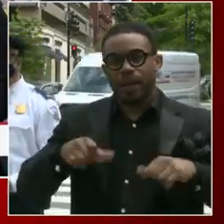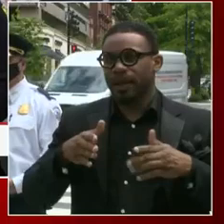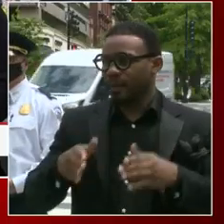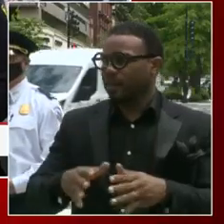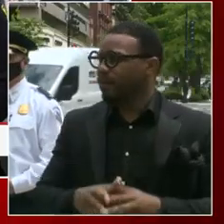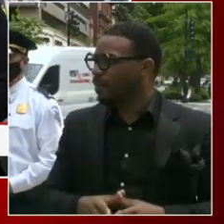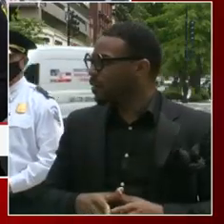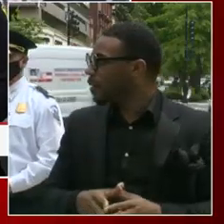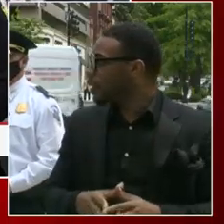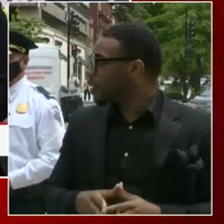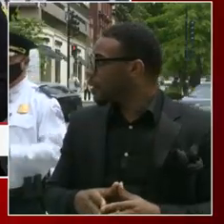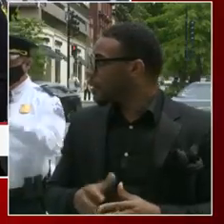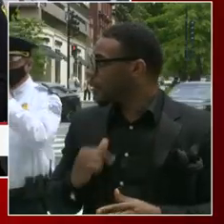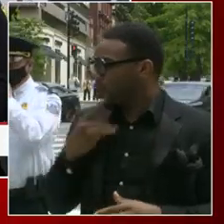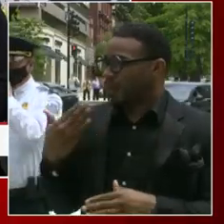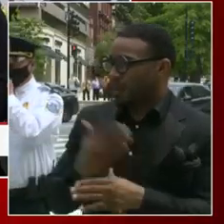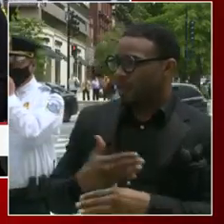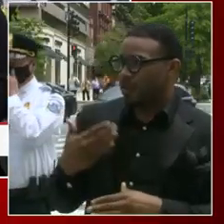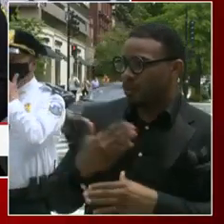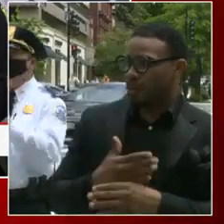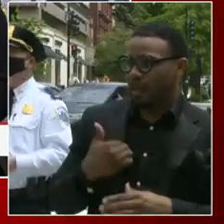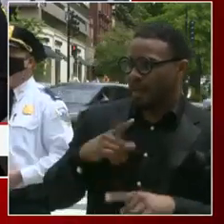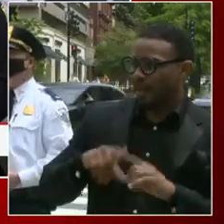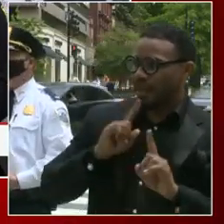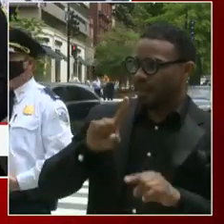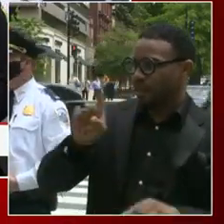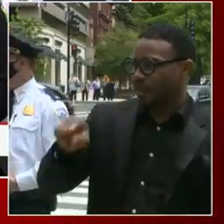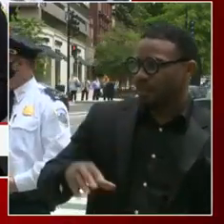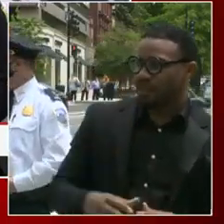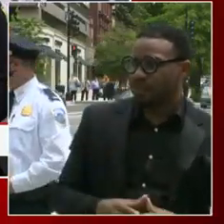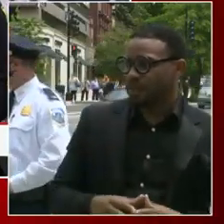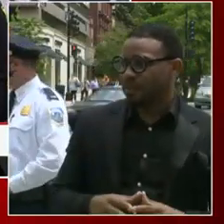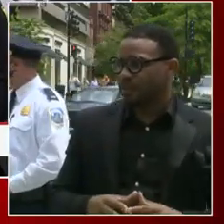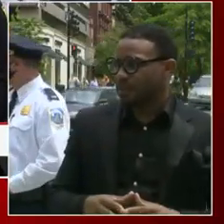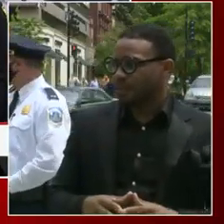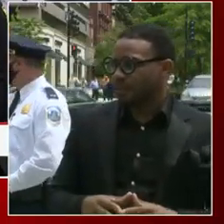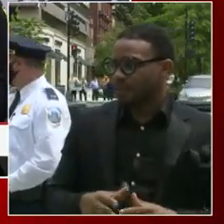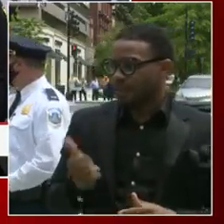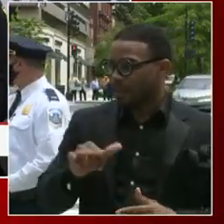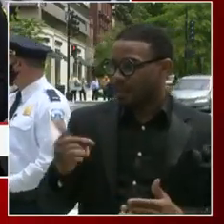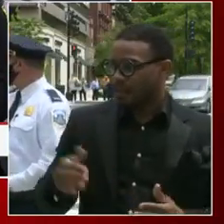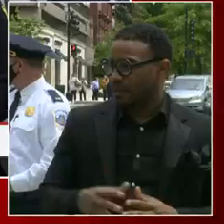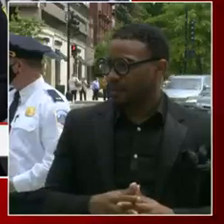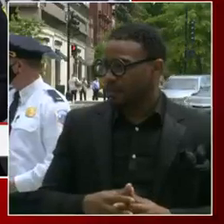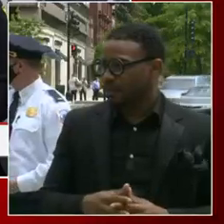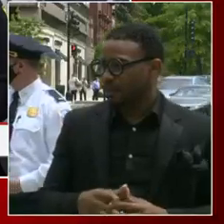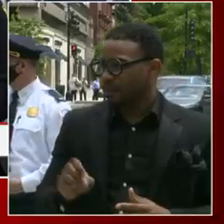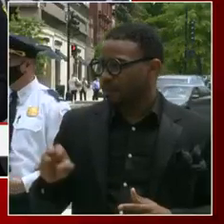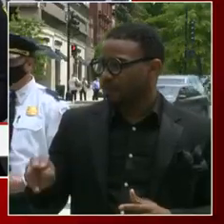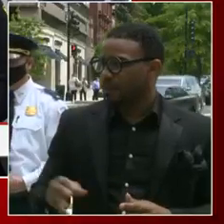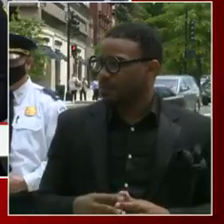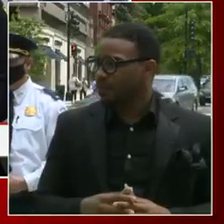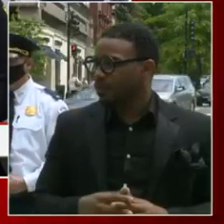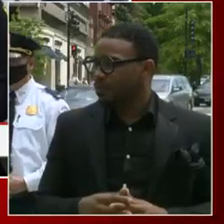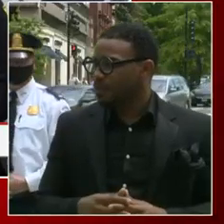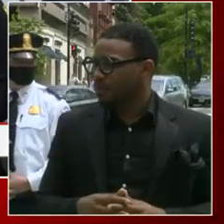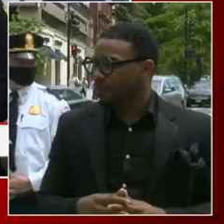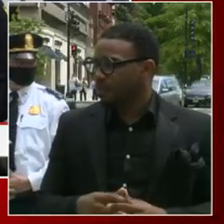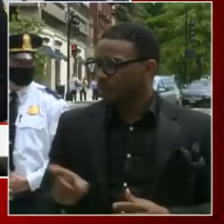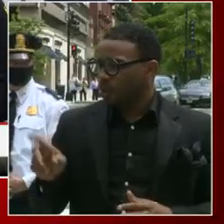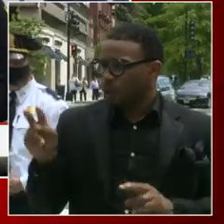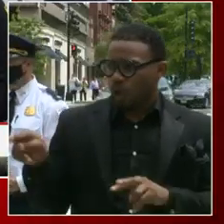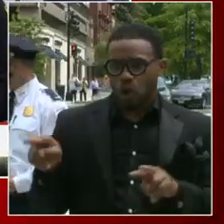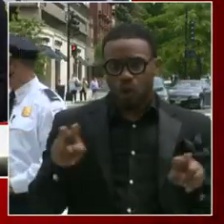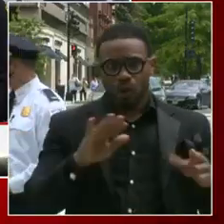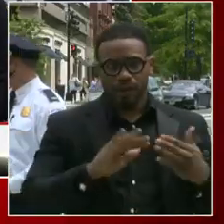Okay, now I'm being interrupted, so I can't answer your question. Anything else? Yes, Sam. As you look around